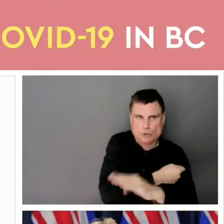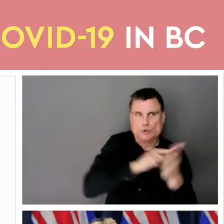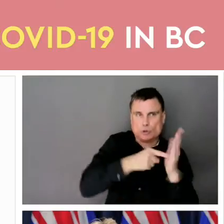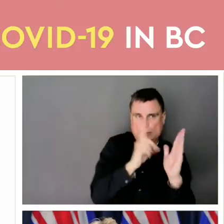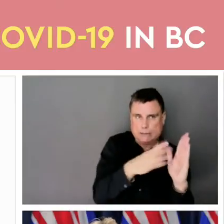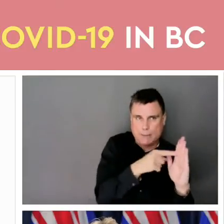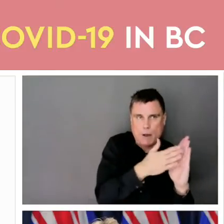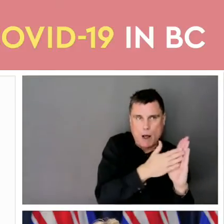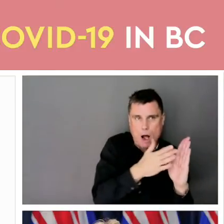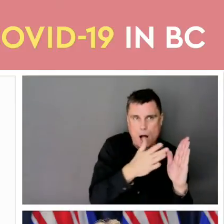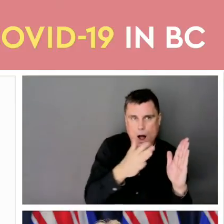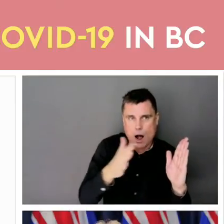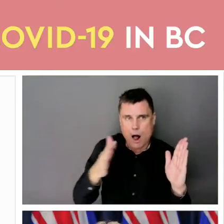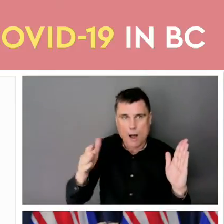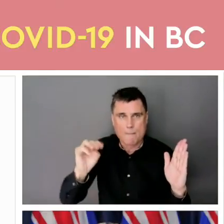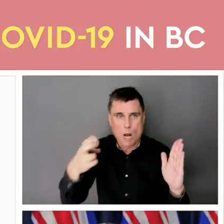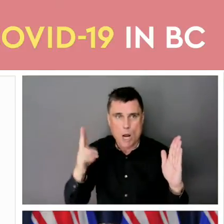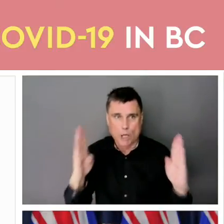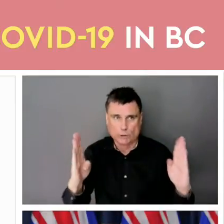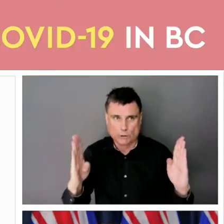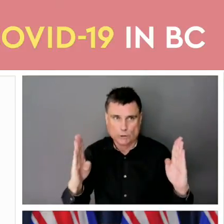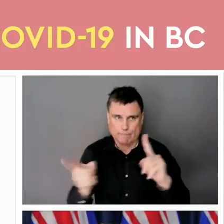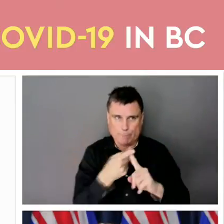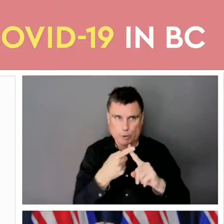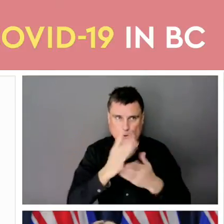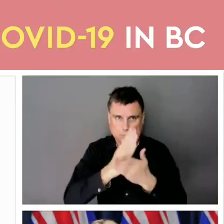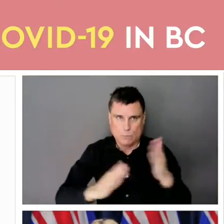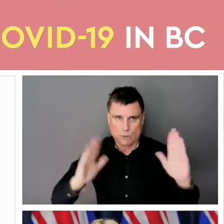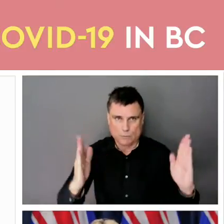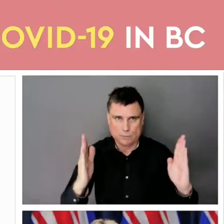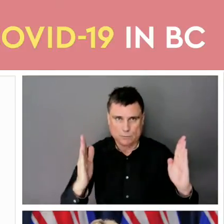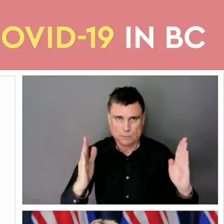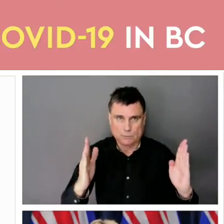access to the same amount of vaccine that Canada has